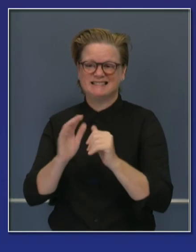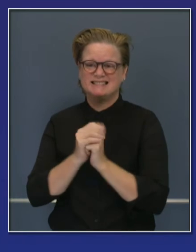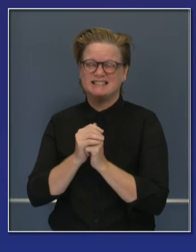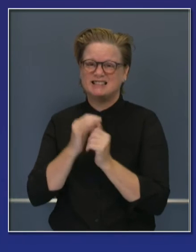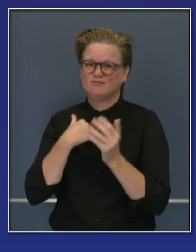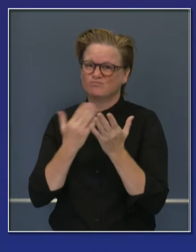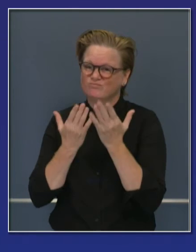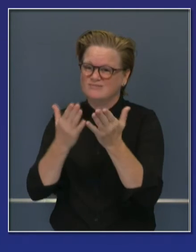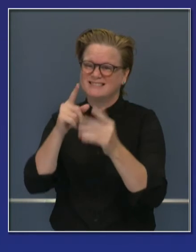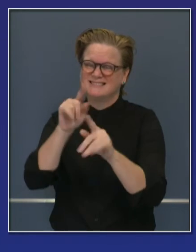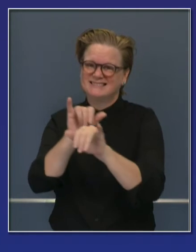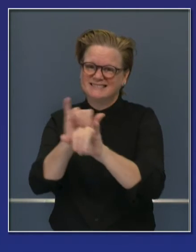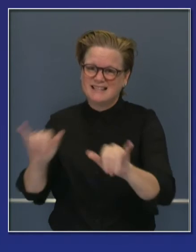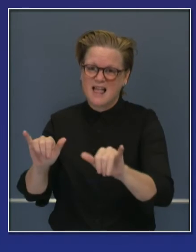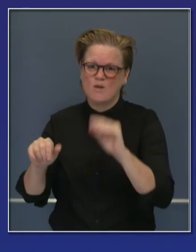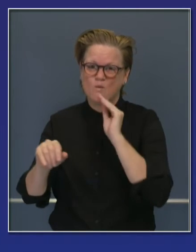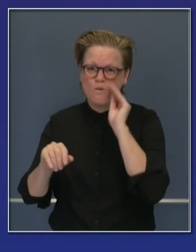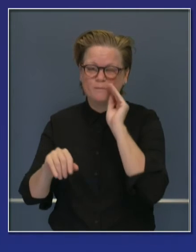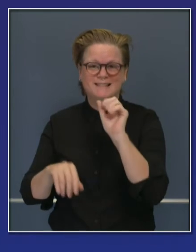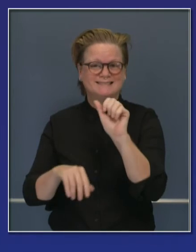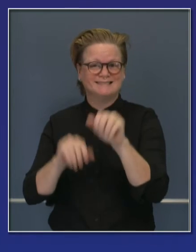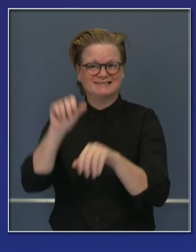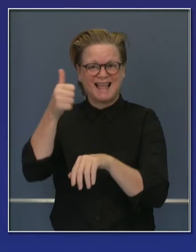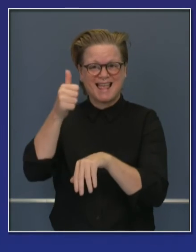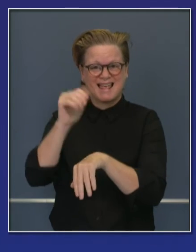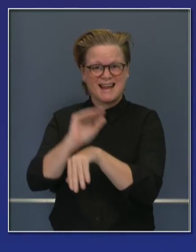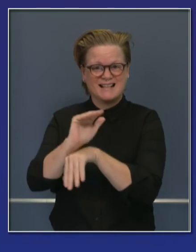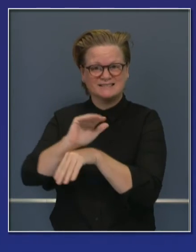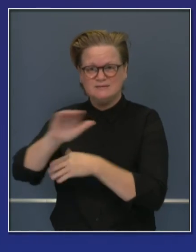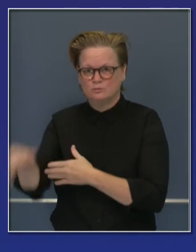that will lead into being more safe and